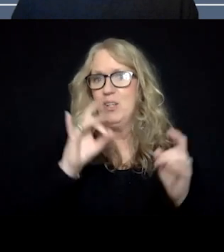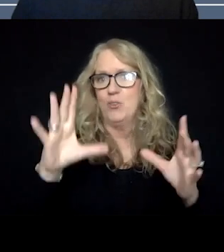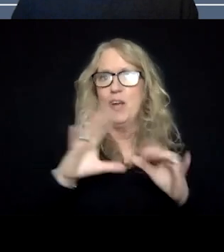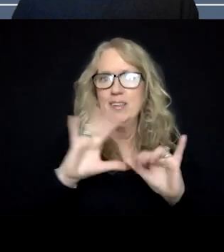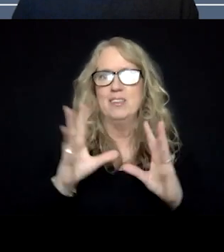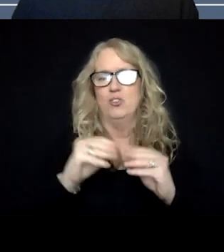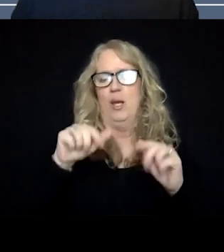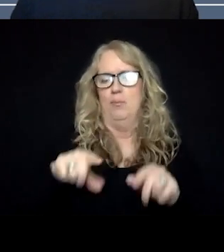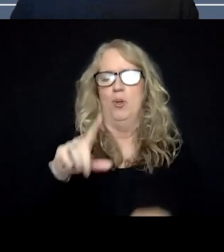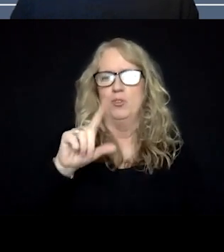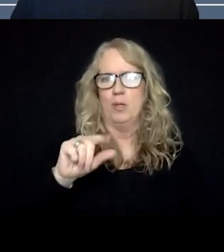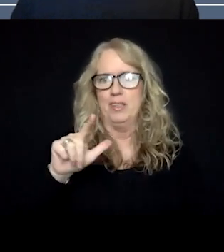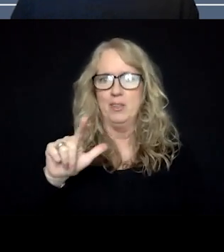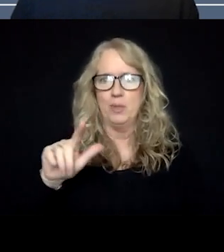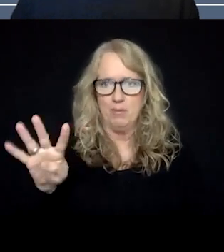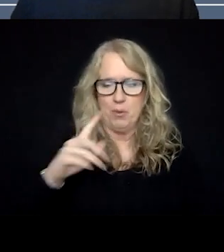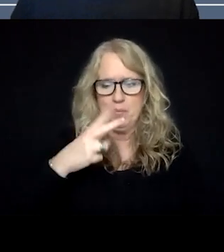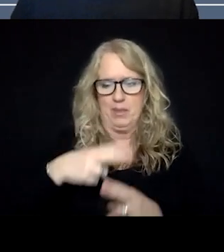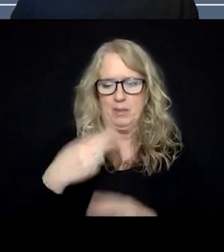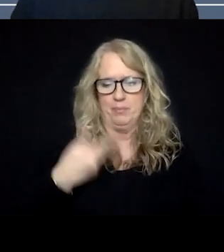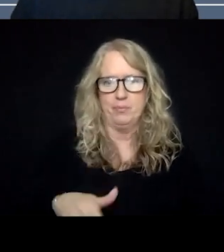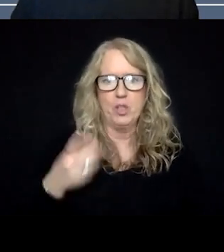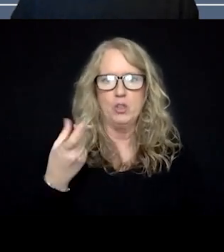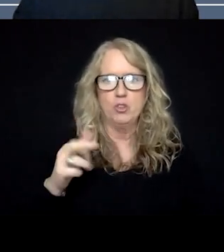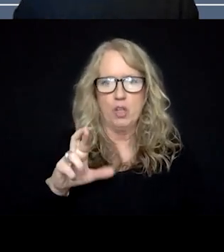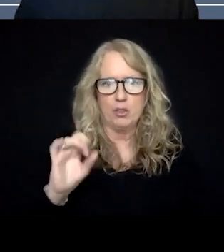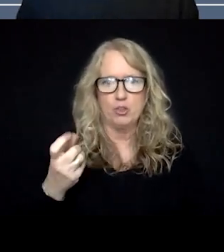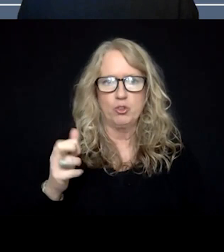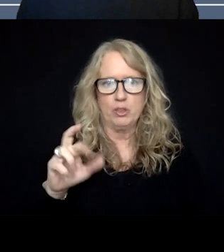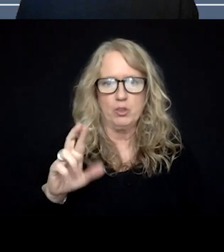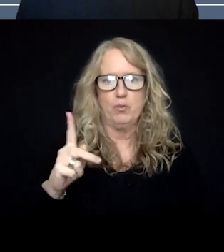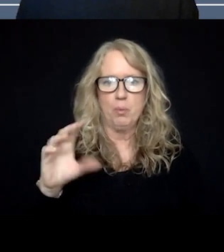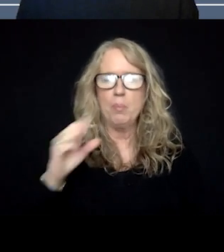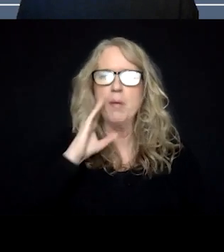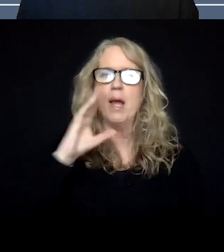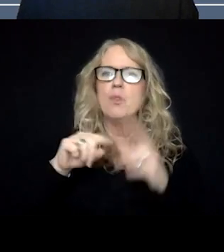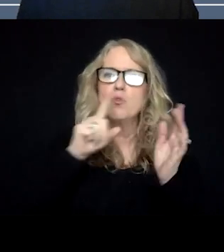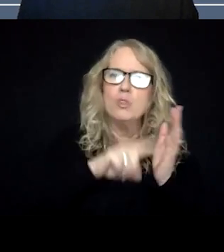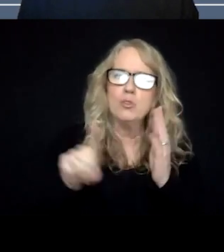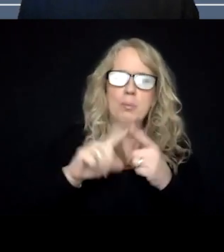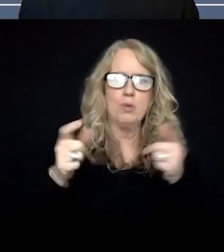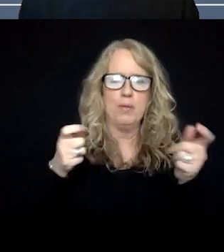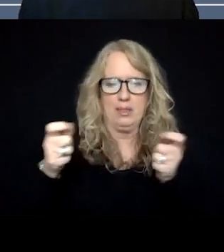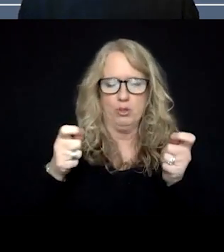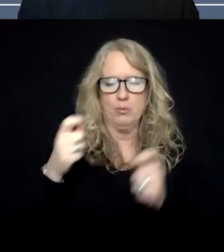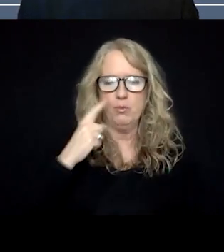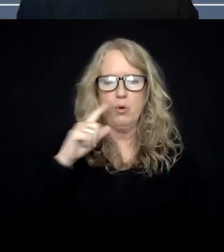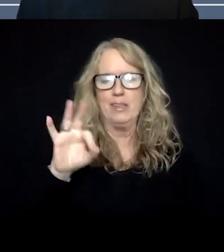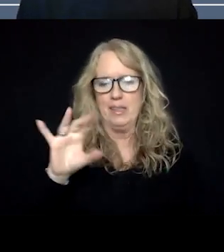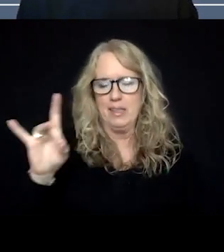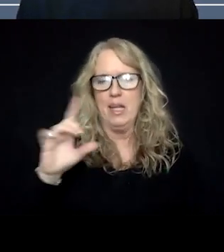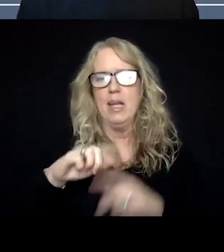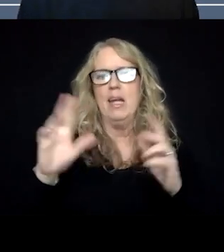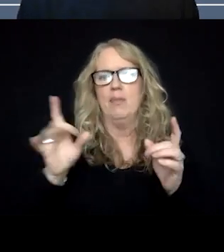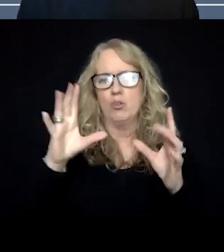of 2024. My name is Dr. Chris Drapeau. I'm Director of Research and Evaluation for the Administrator of the 90-Day Suicide and Crisis